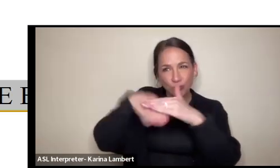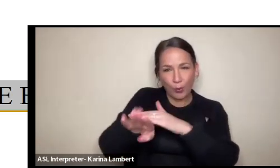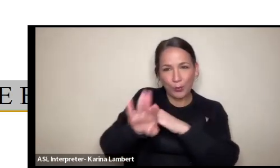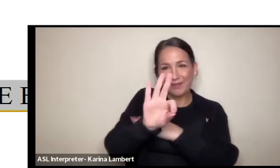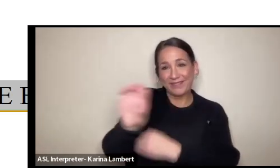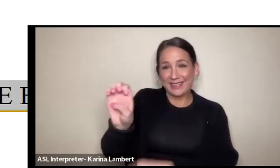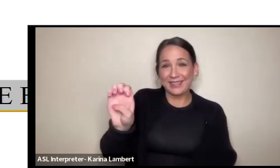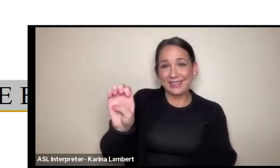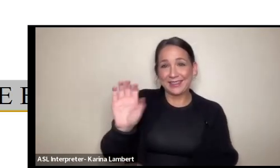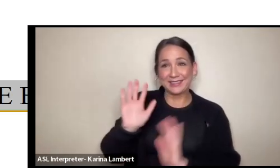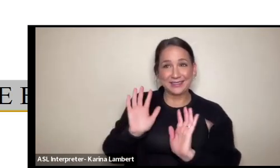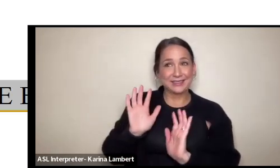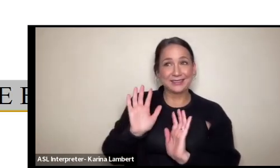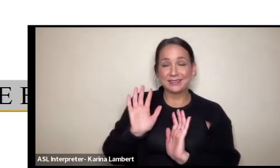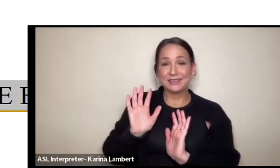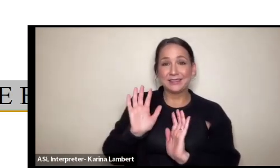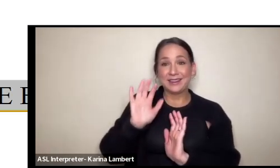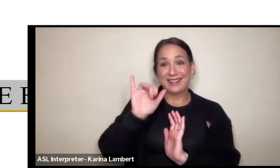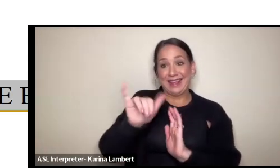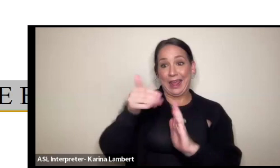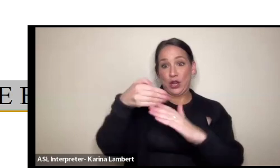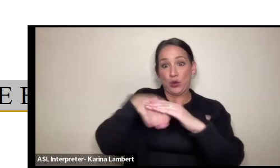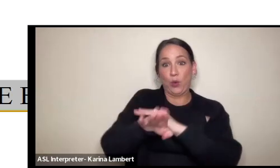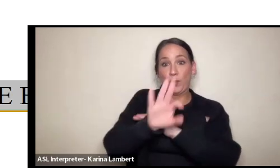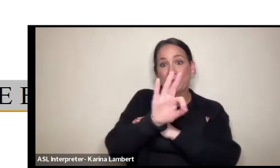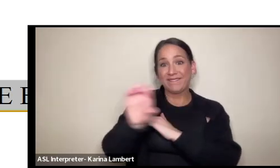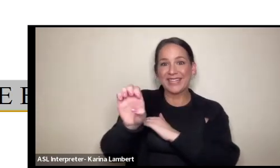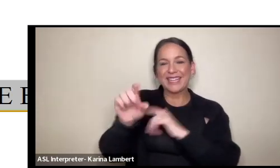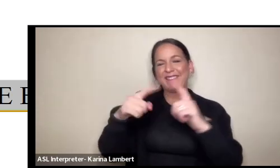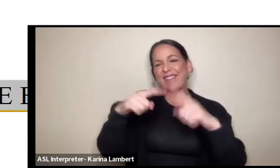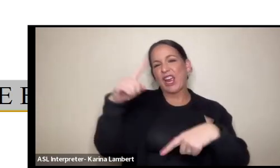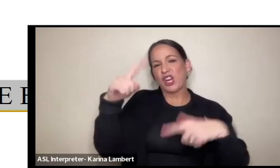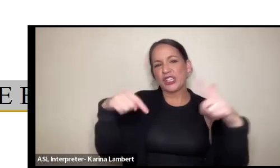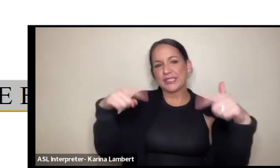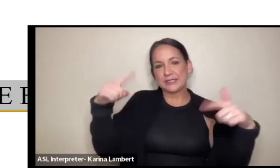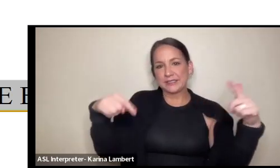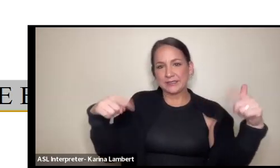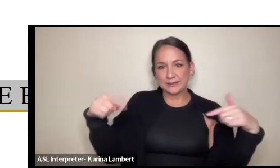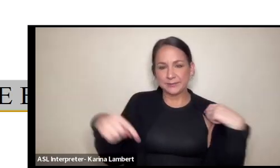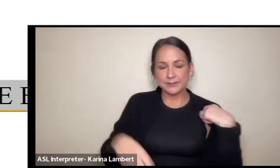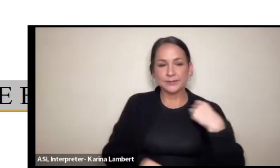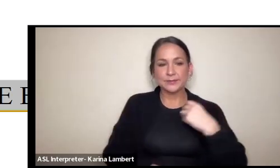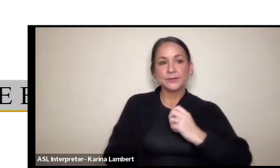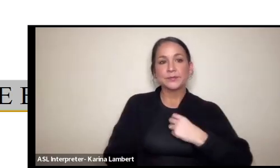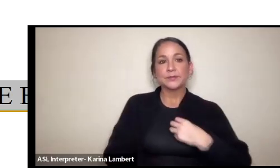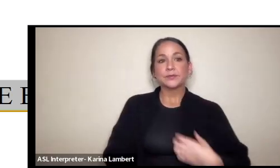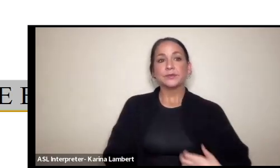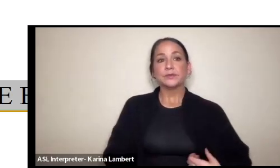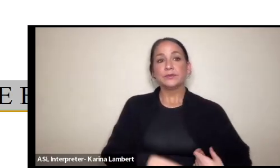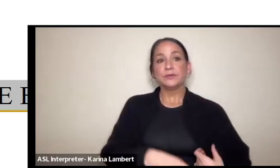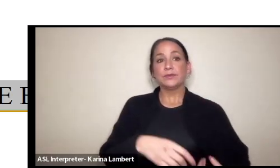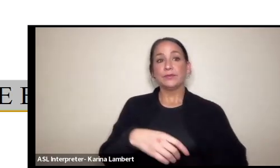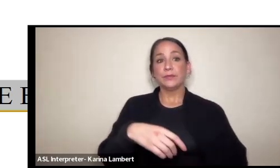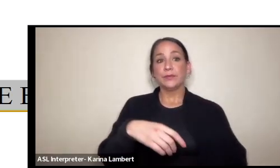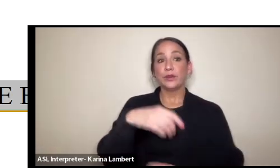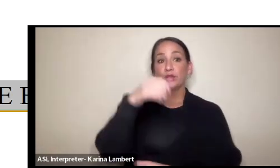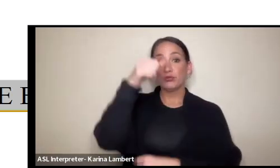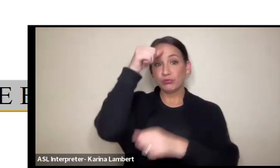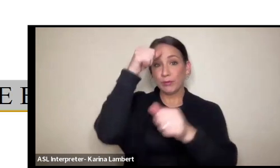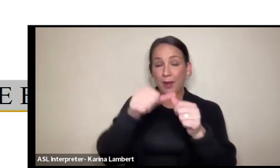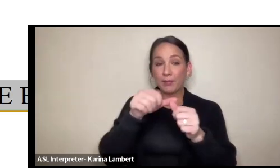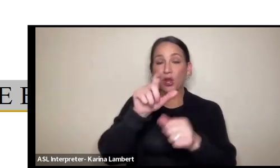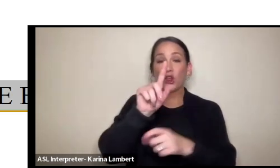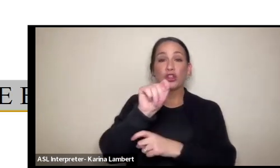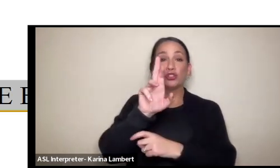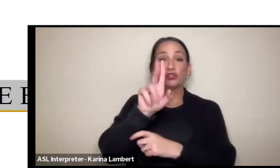document. And that enrollment fee varies from trust to trust. And remember, the trust